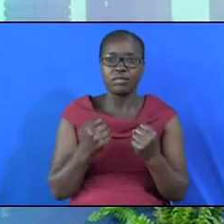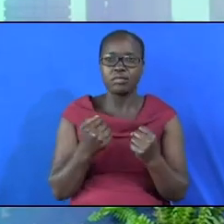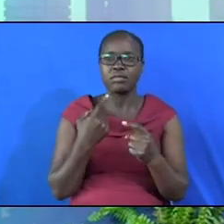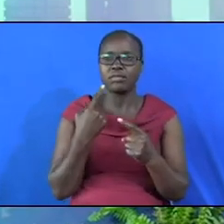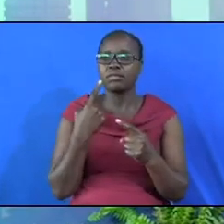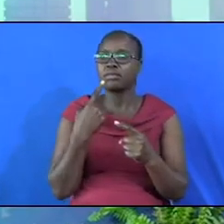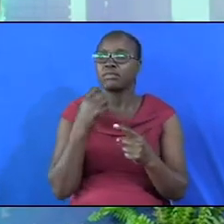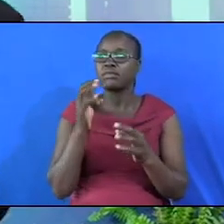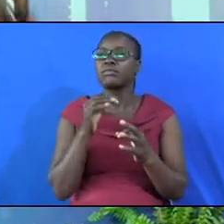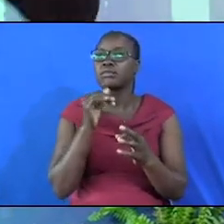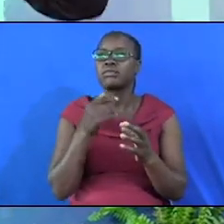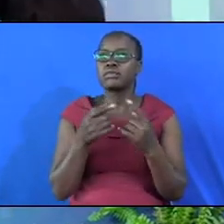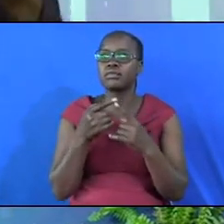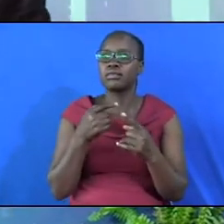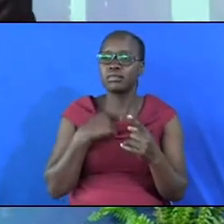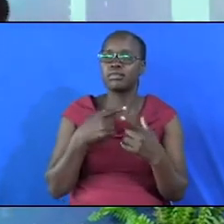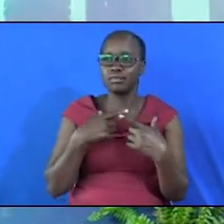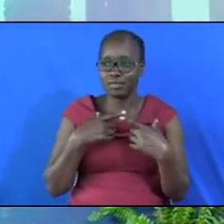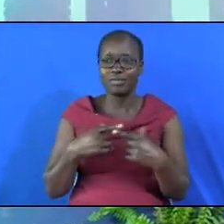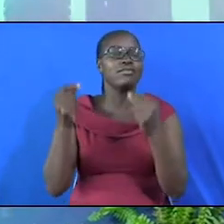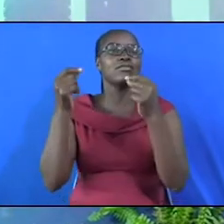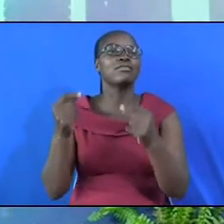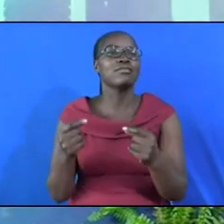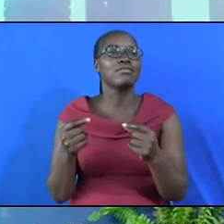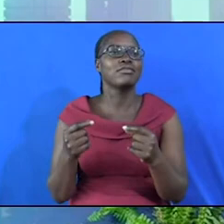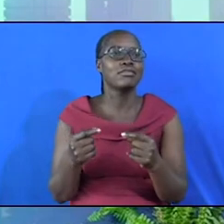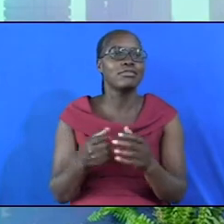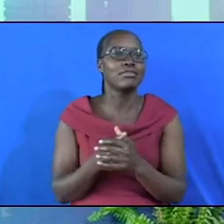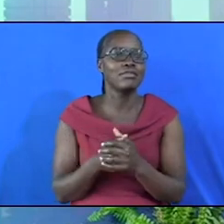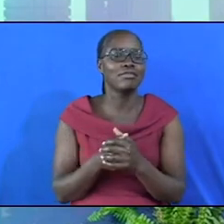even if they don't come, I will go.